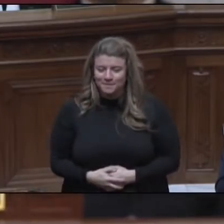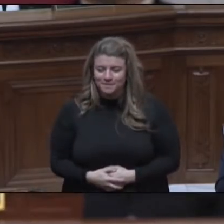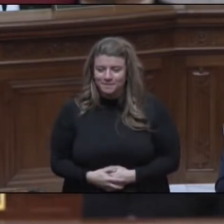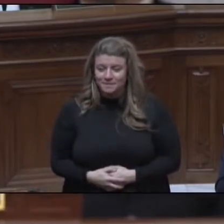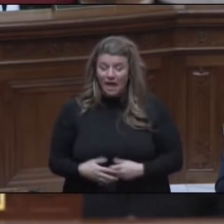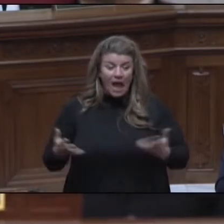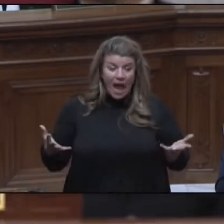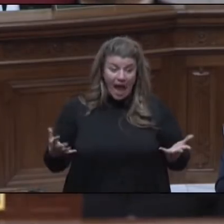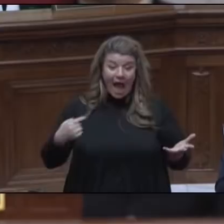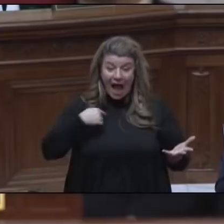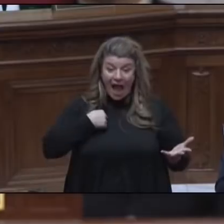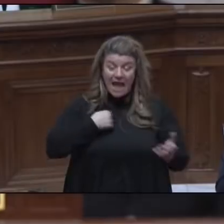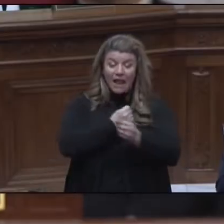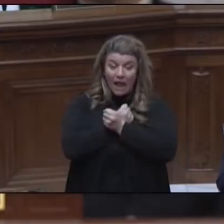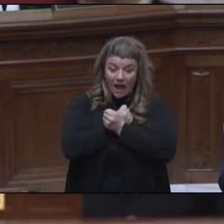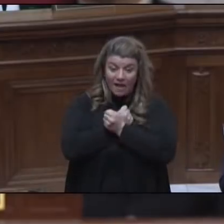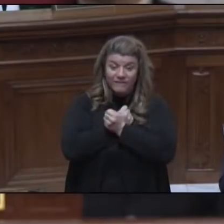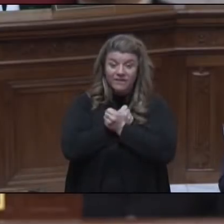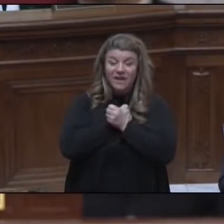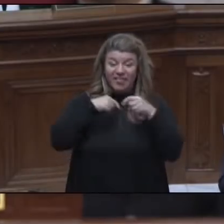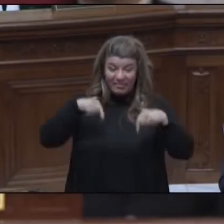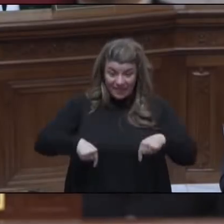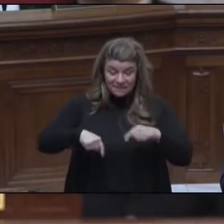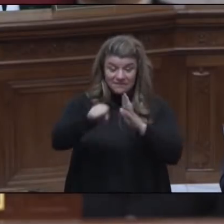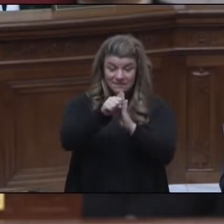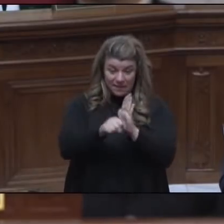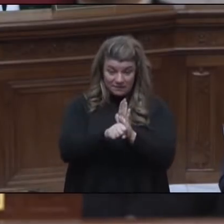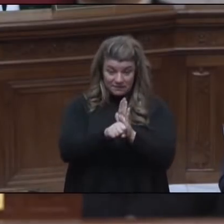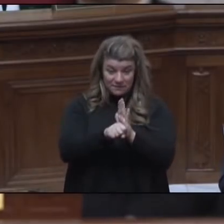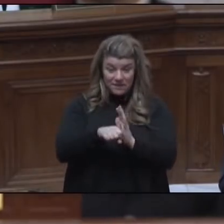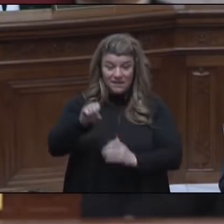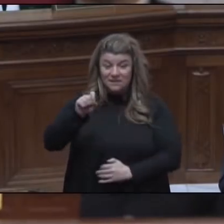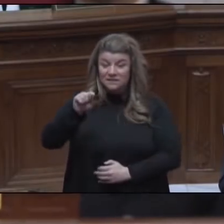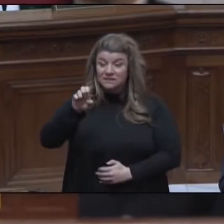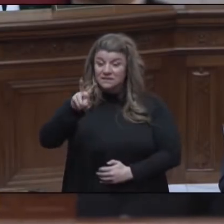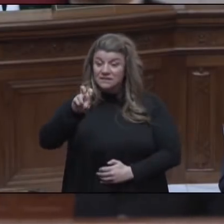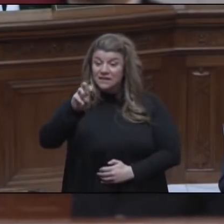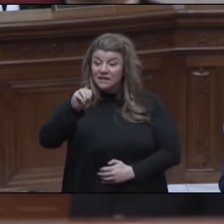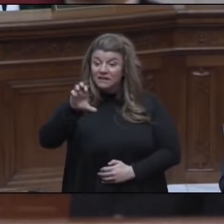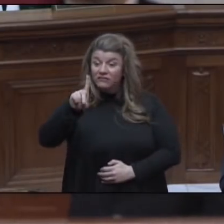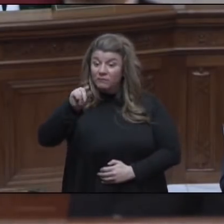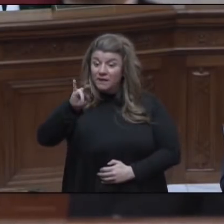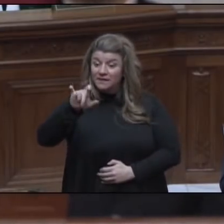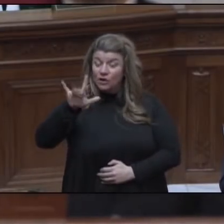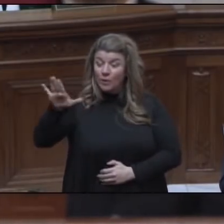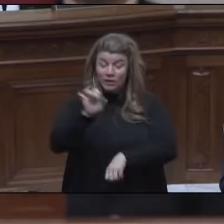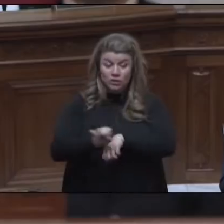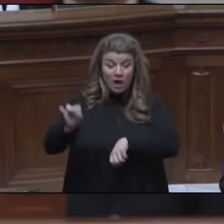I love this state. Steve McDaniel, the job that he's done is unbelievable. We've added